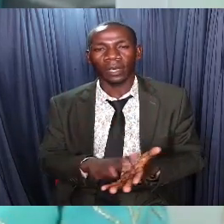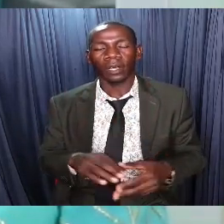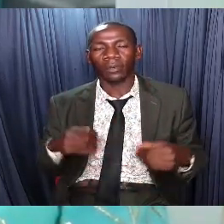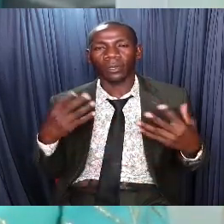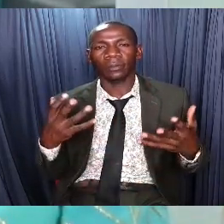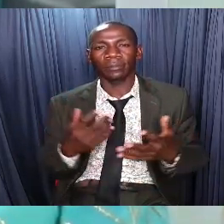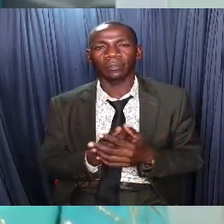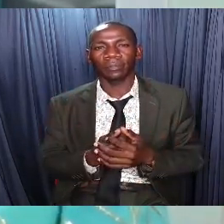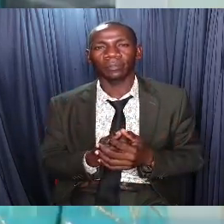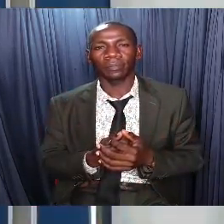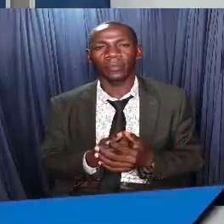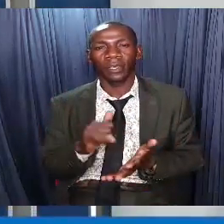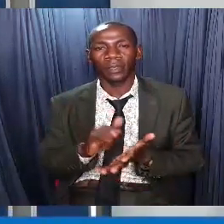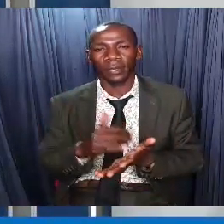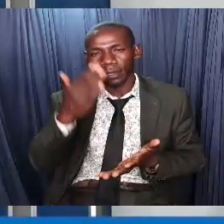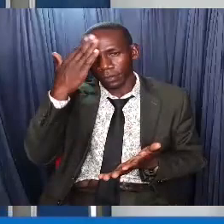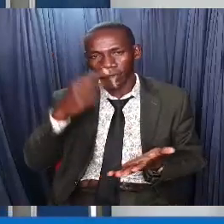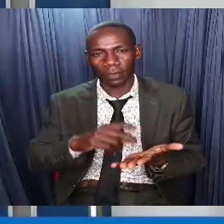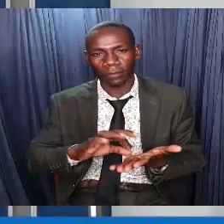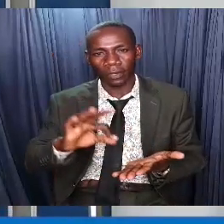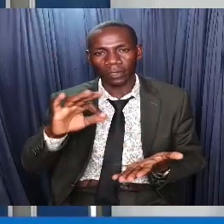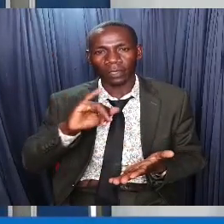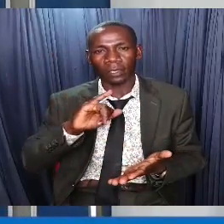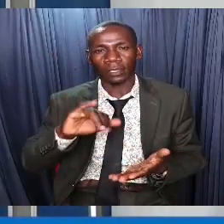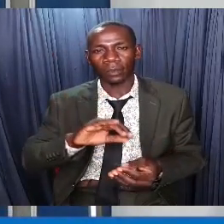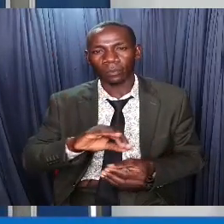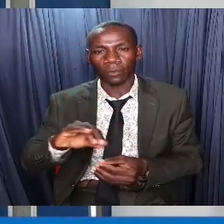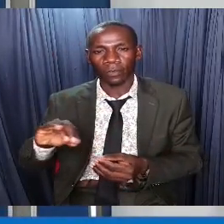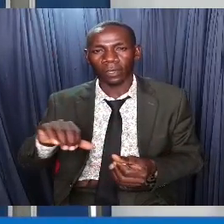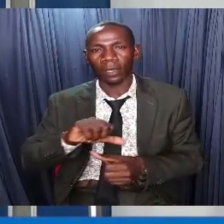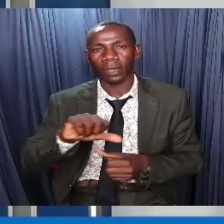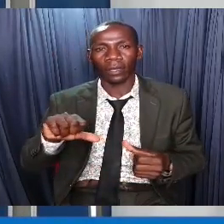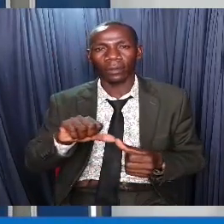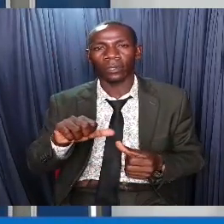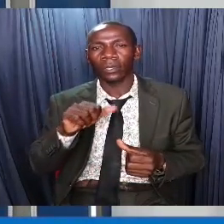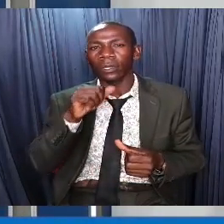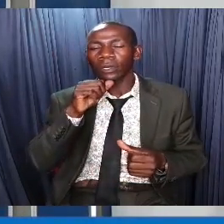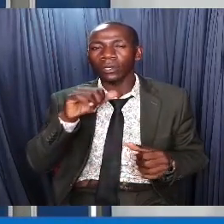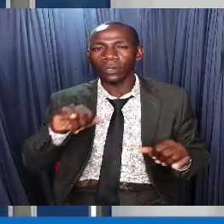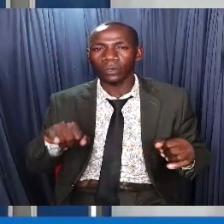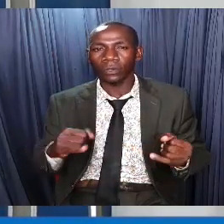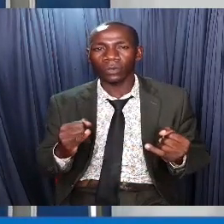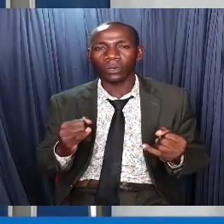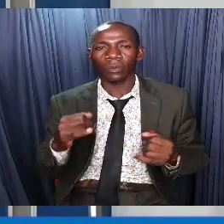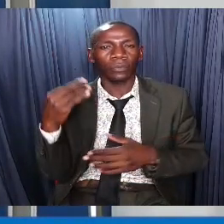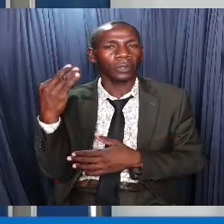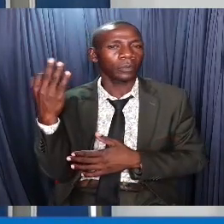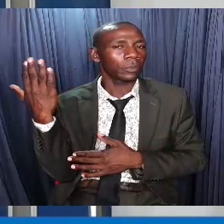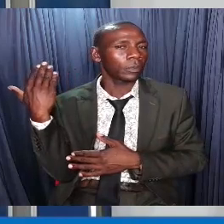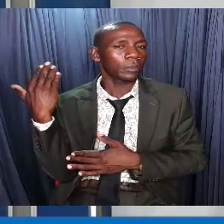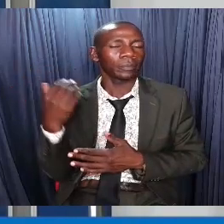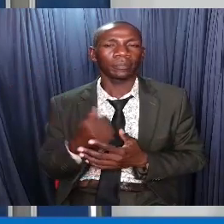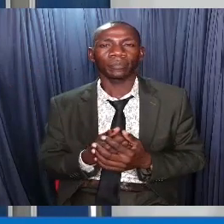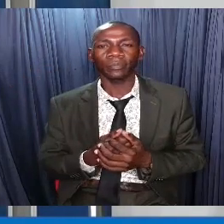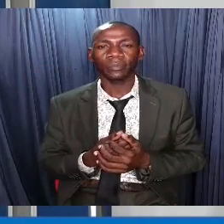Hallelujah. Hallelujah. Ndio maana anazunguka hapo. That's why the spirit is moving around all these areas. Na yote si mageni. And all this is no strange. It has been preached.